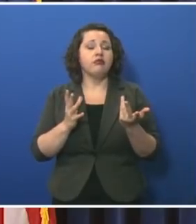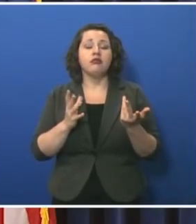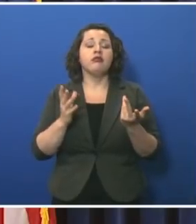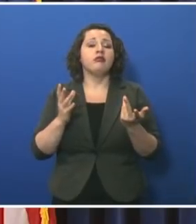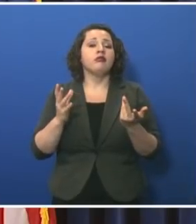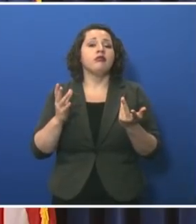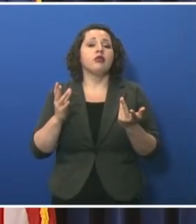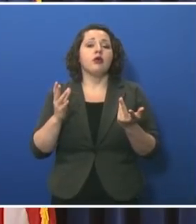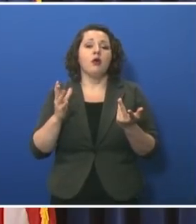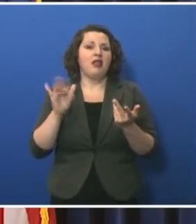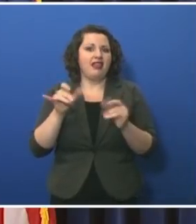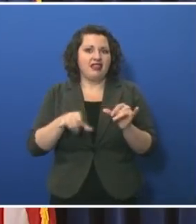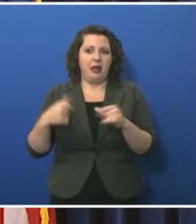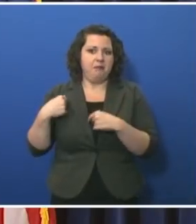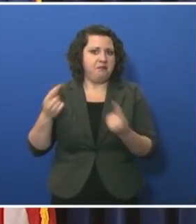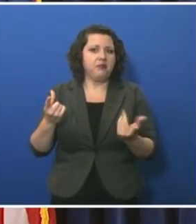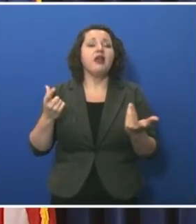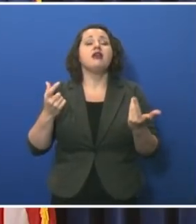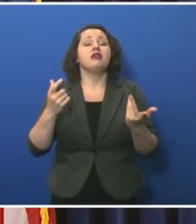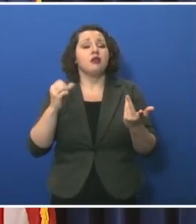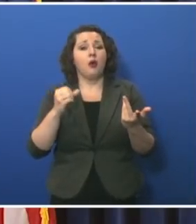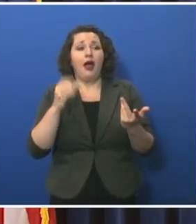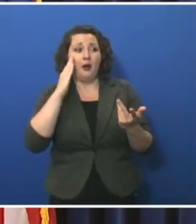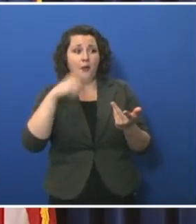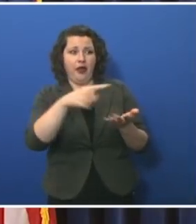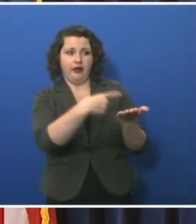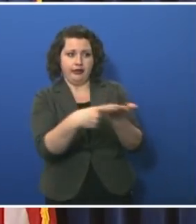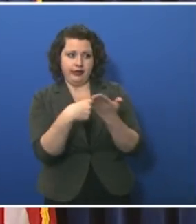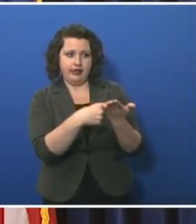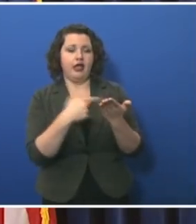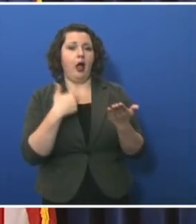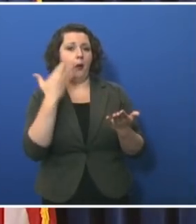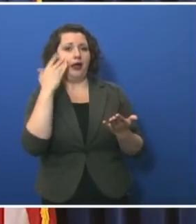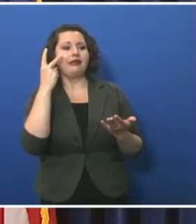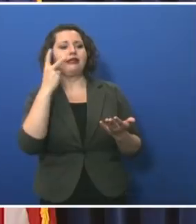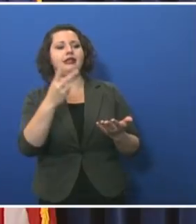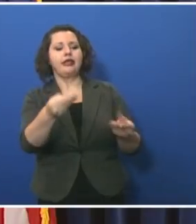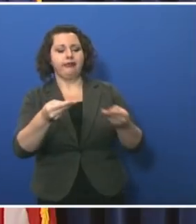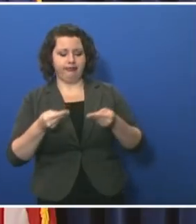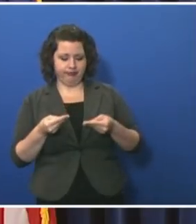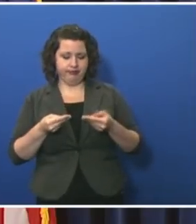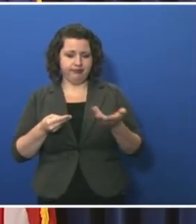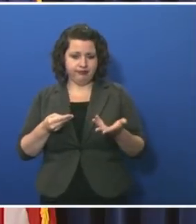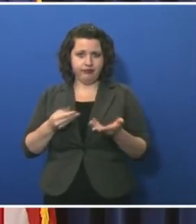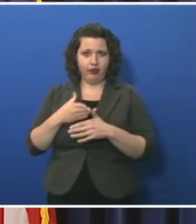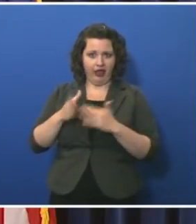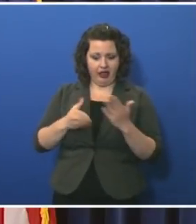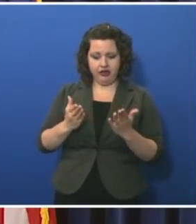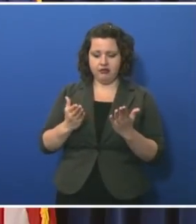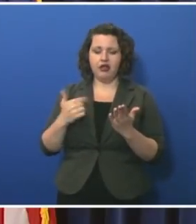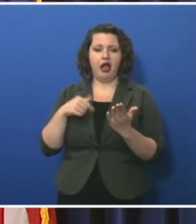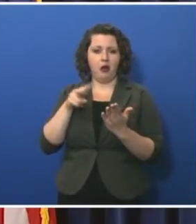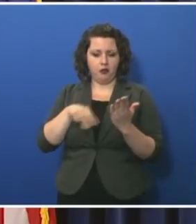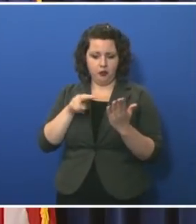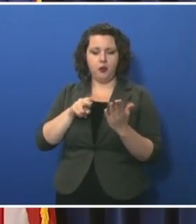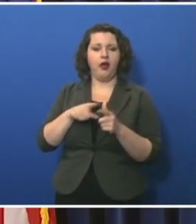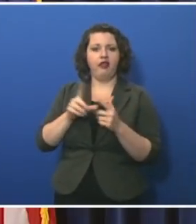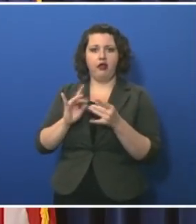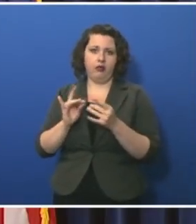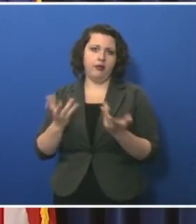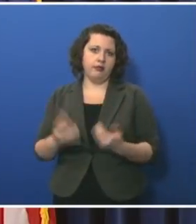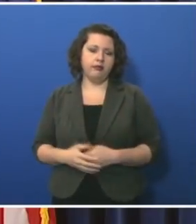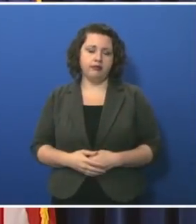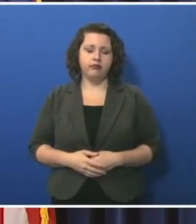having conversations and they're discussing, and I'll wait and see where that ends up, and then we'll review it like I do every other piece of legislation and move